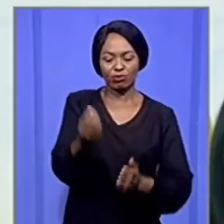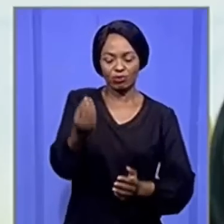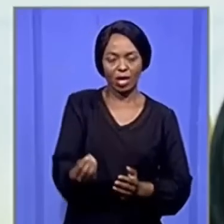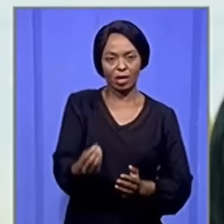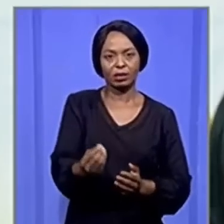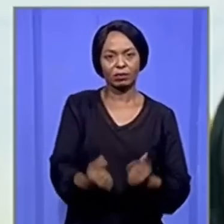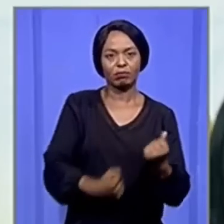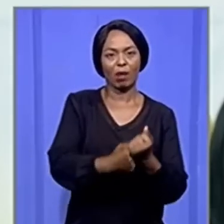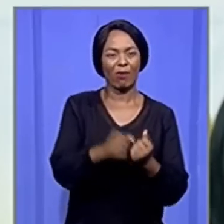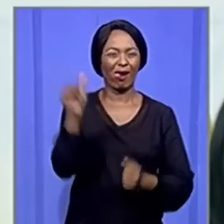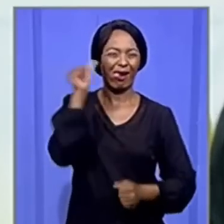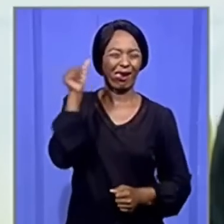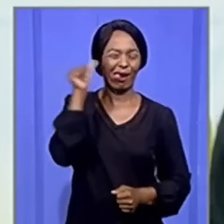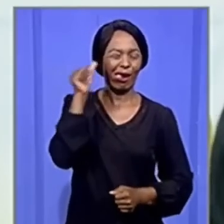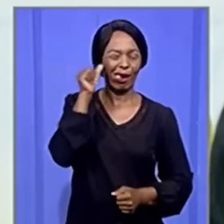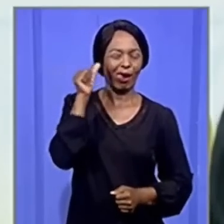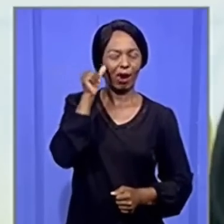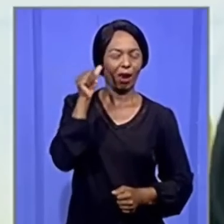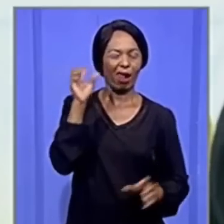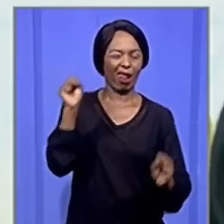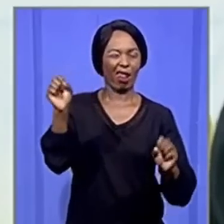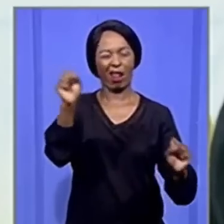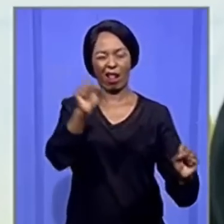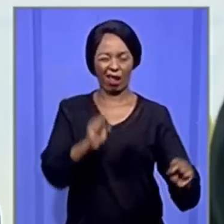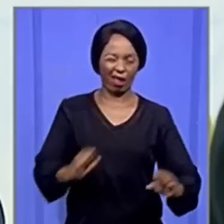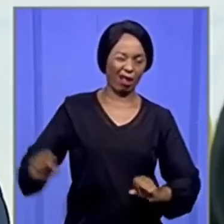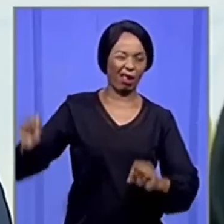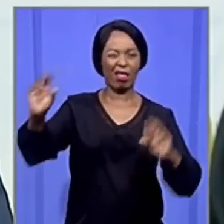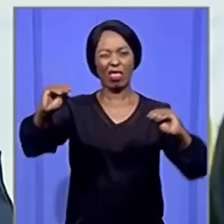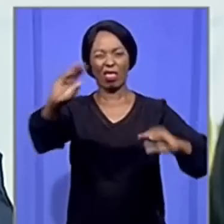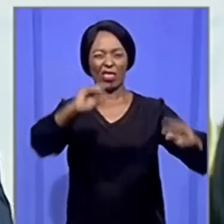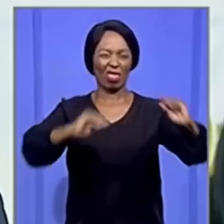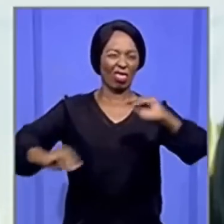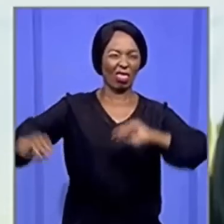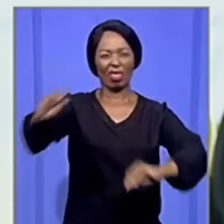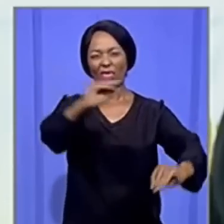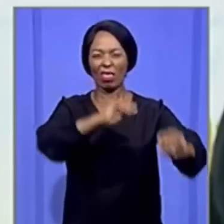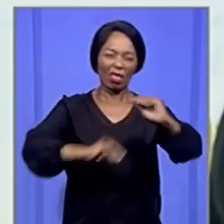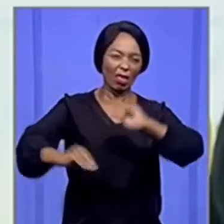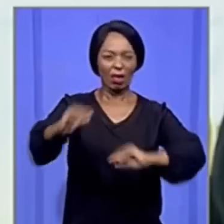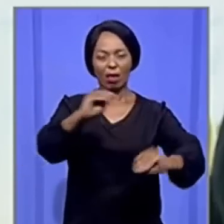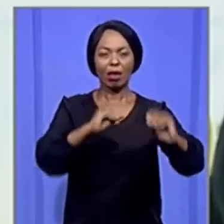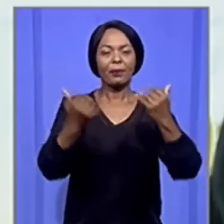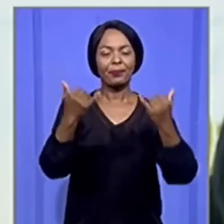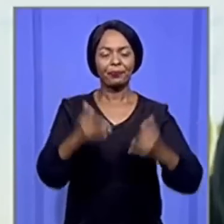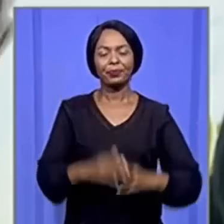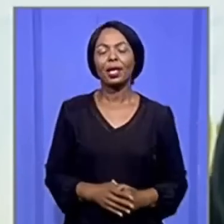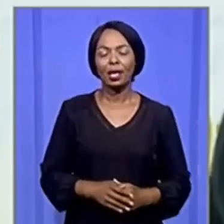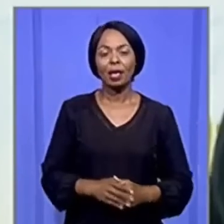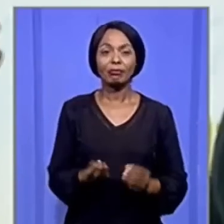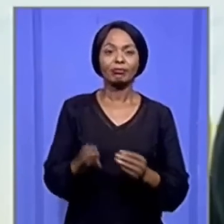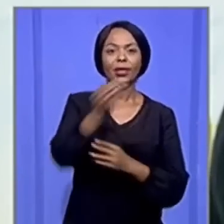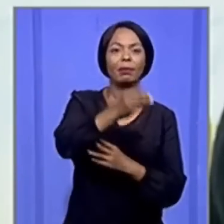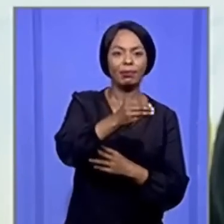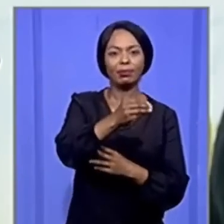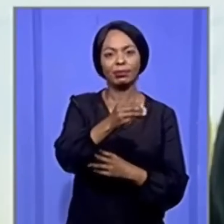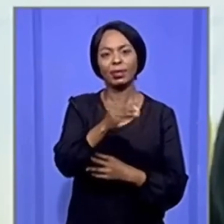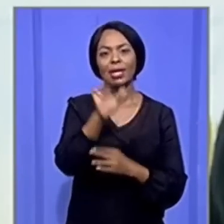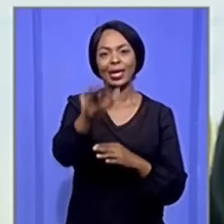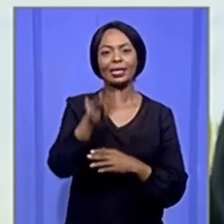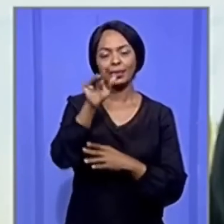We are Order, sensitive to the Order. increase in the cost of living for nearly 19 million South